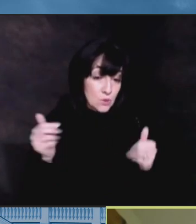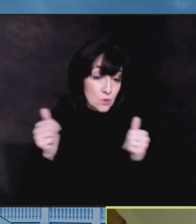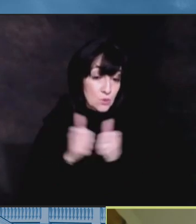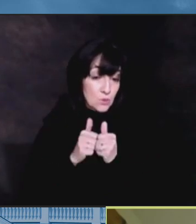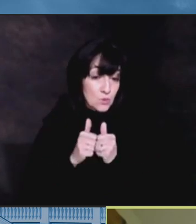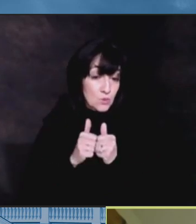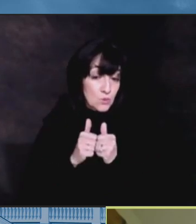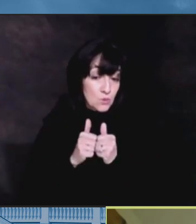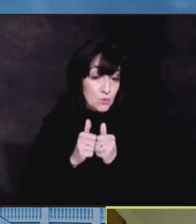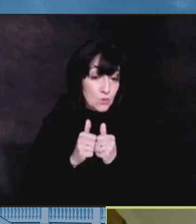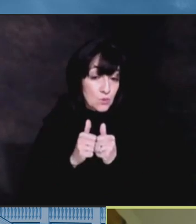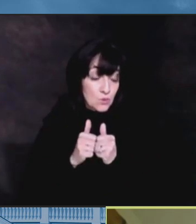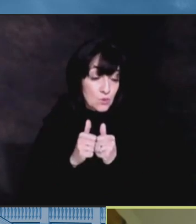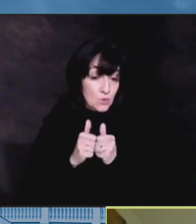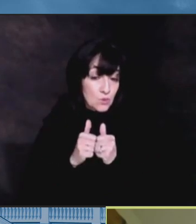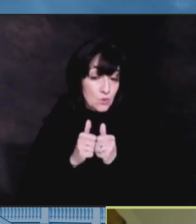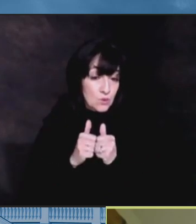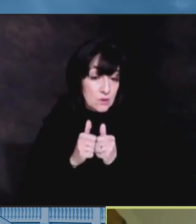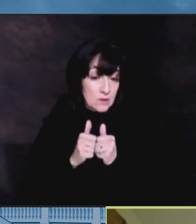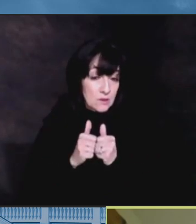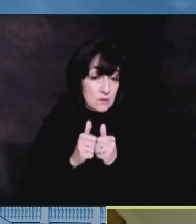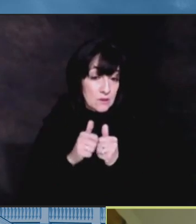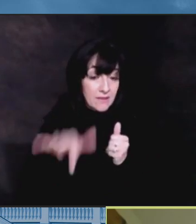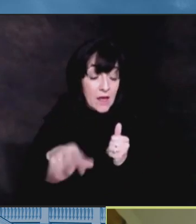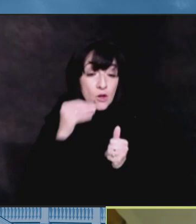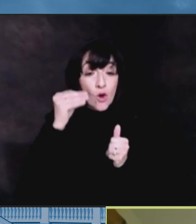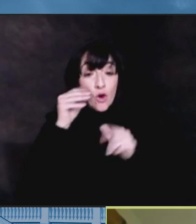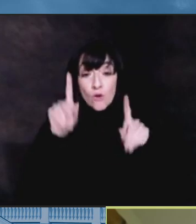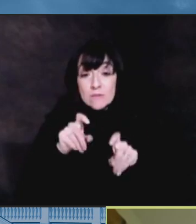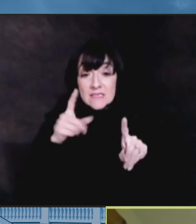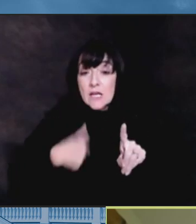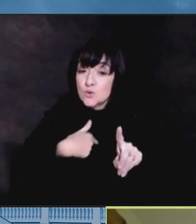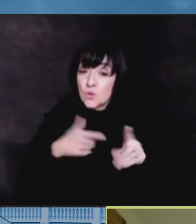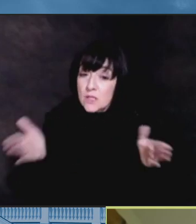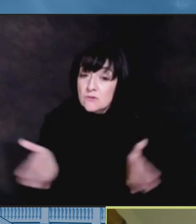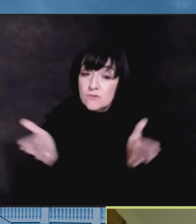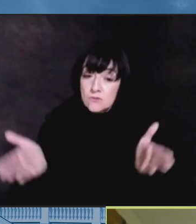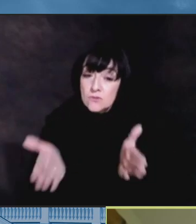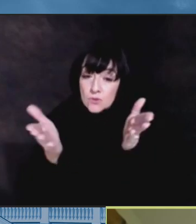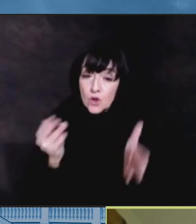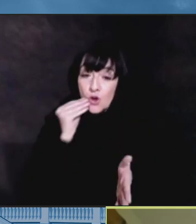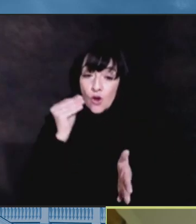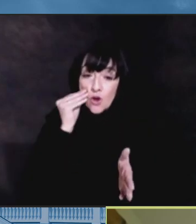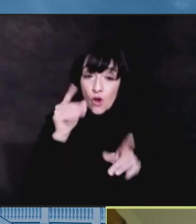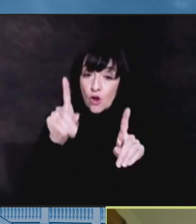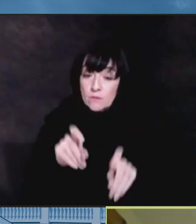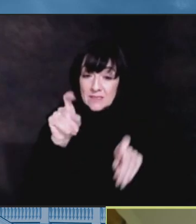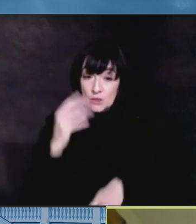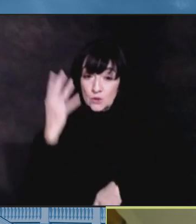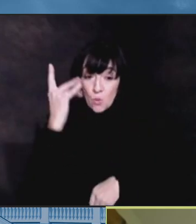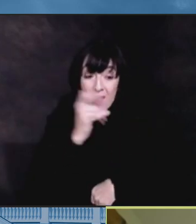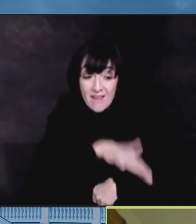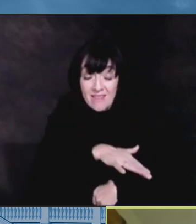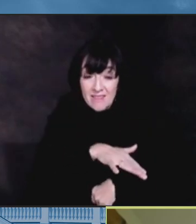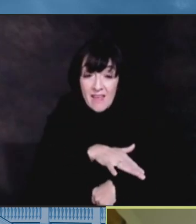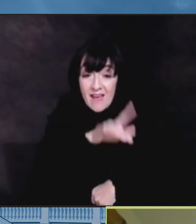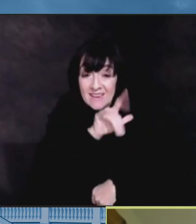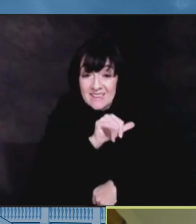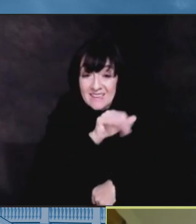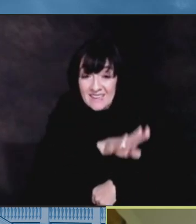we are pushing the at-home test to utilize that lab volume and that convenience for the individuals.